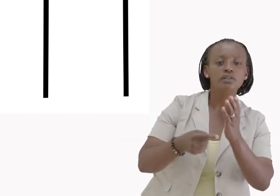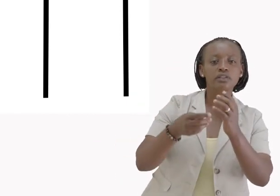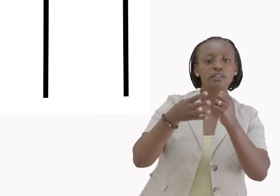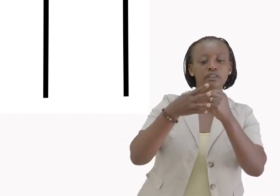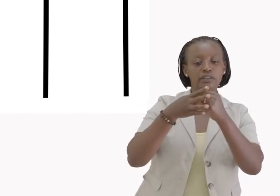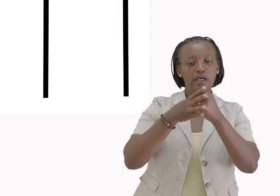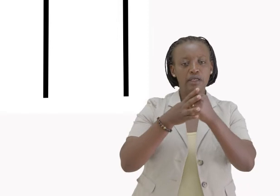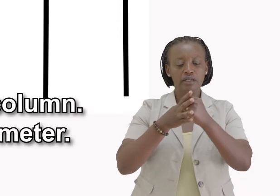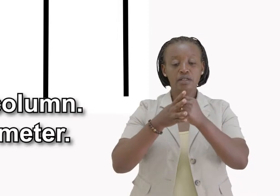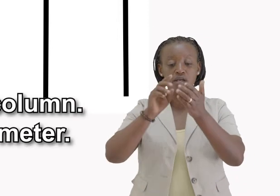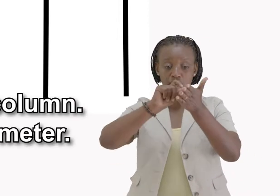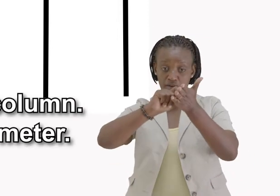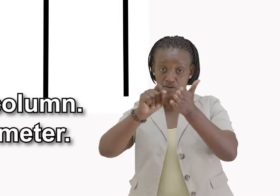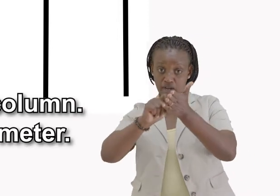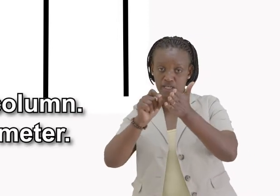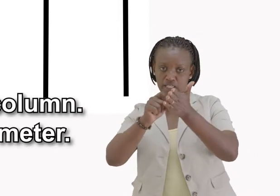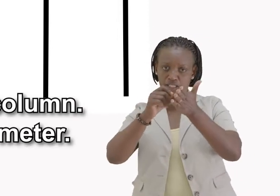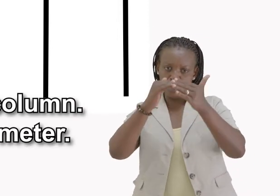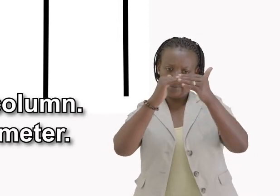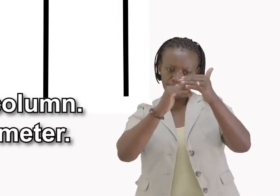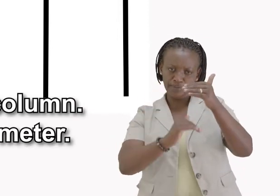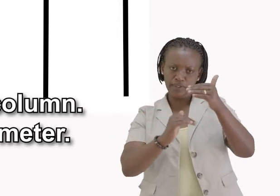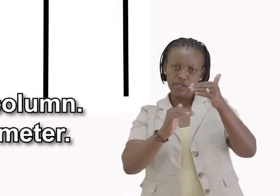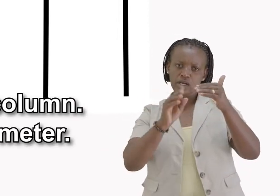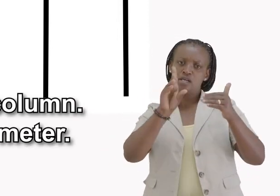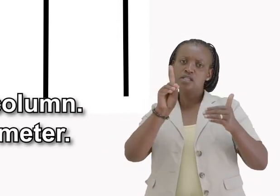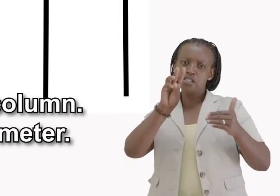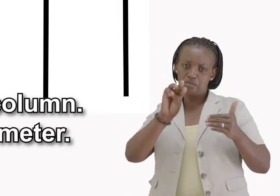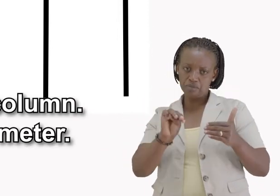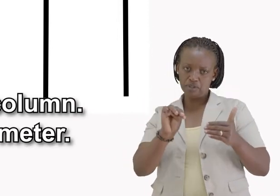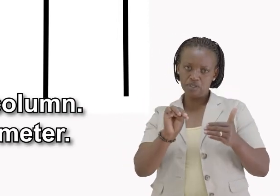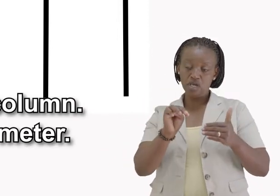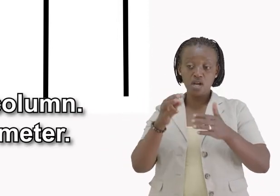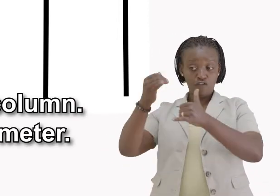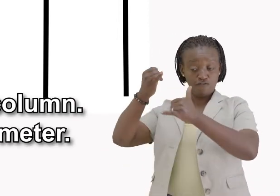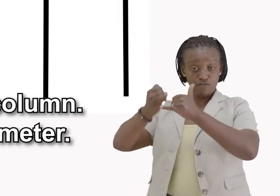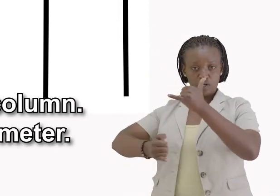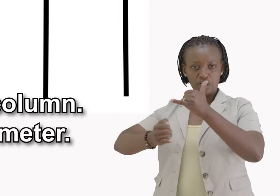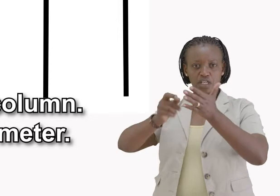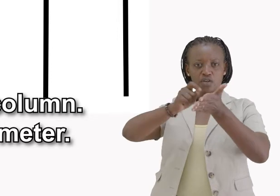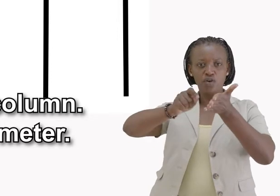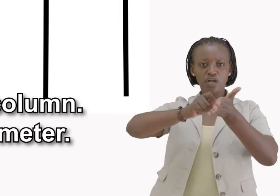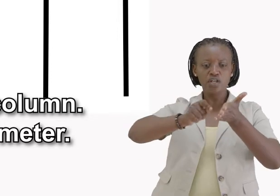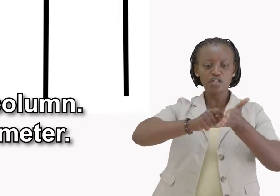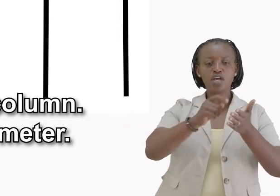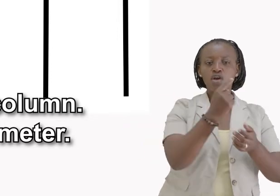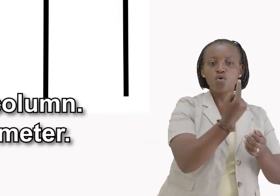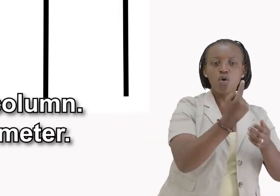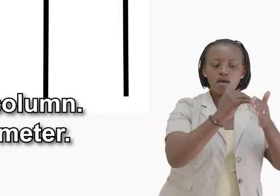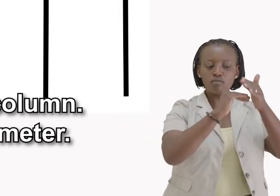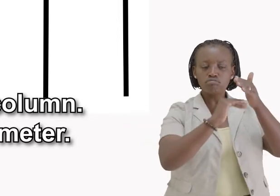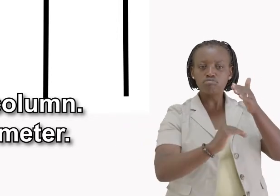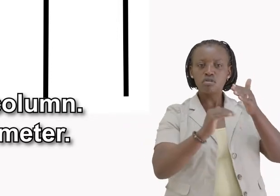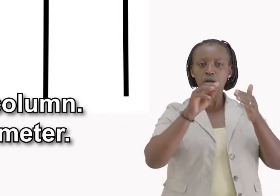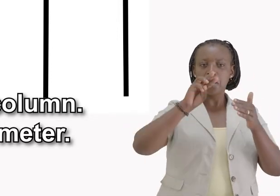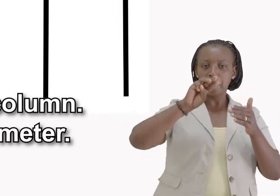be 9. And I write it in the decimeter column. And finally, I write